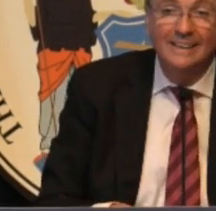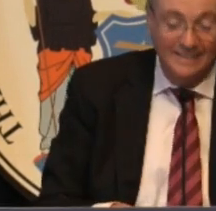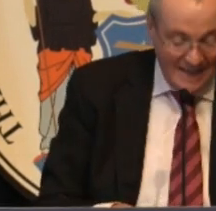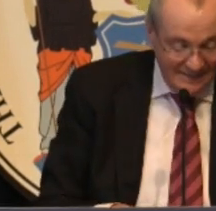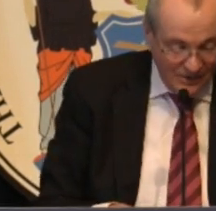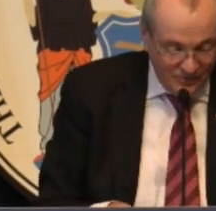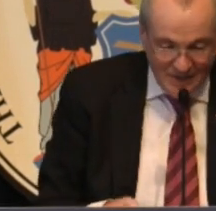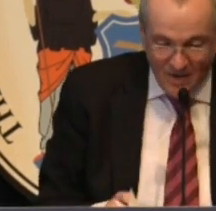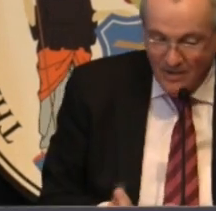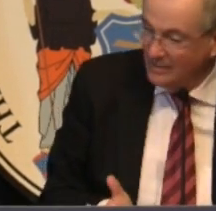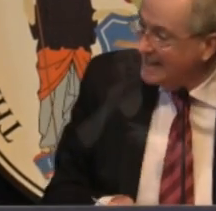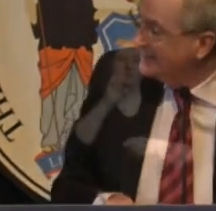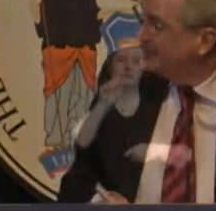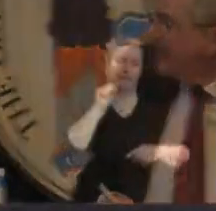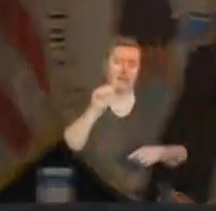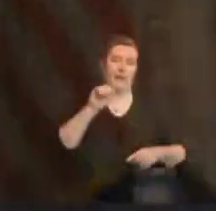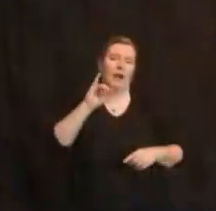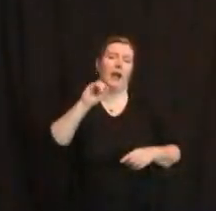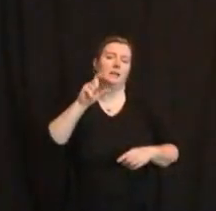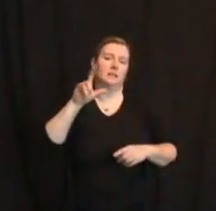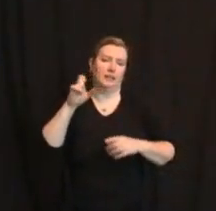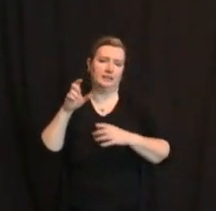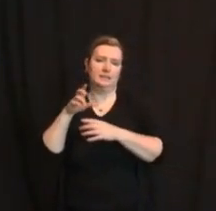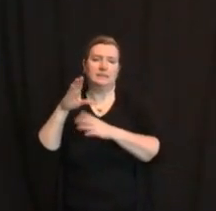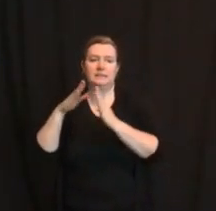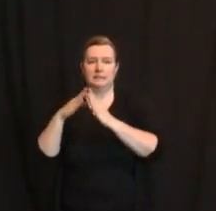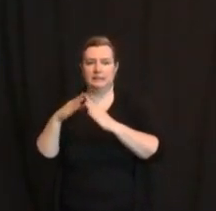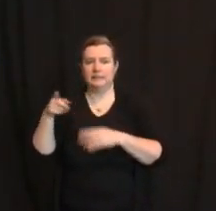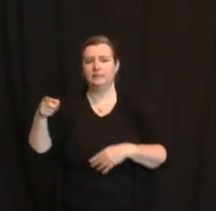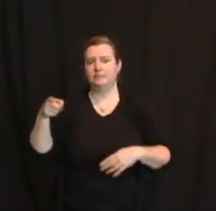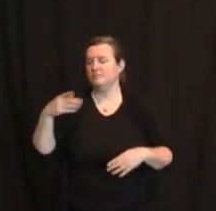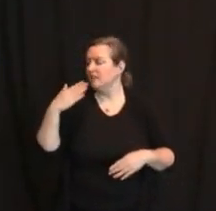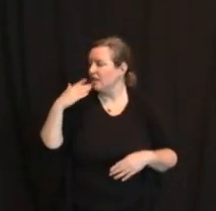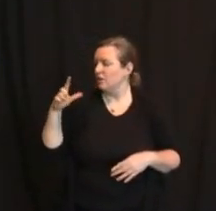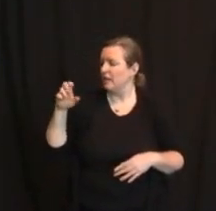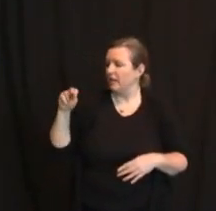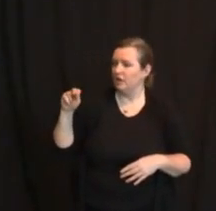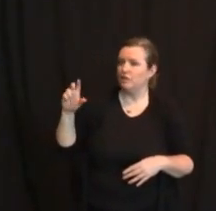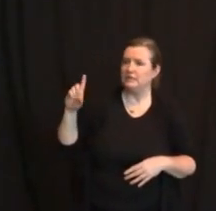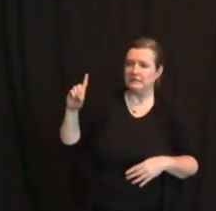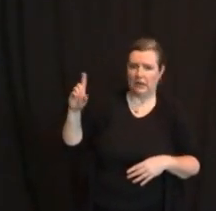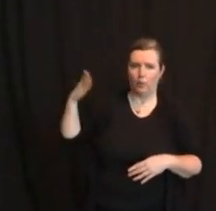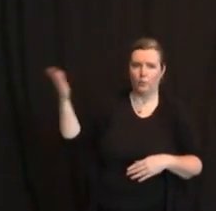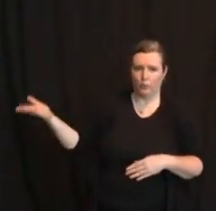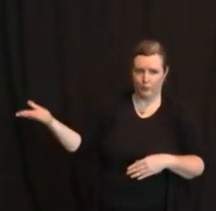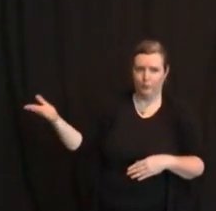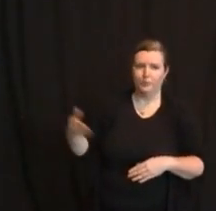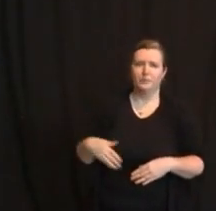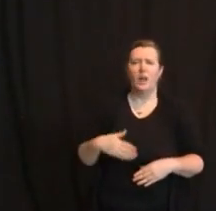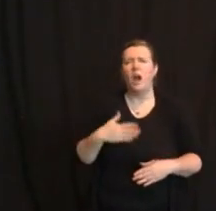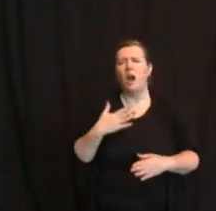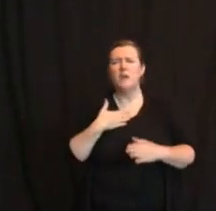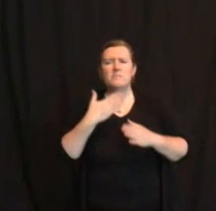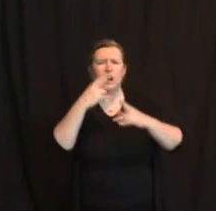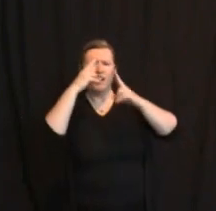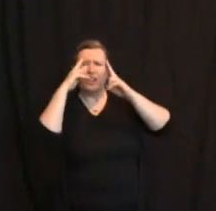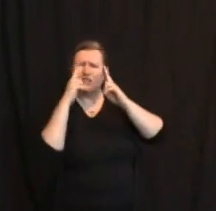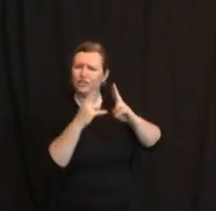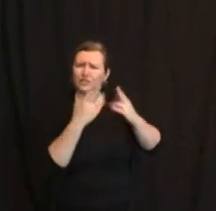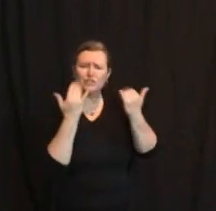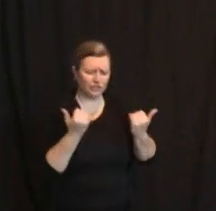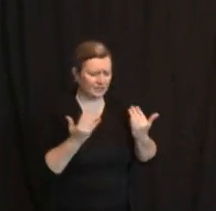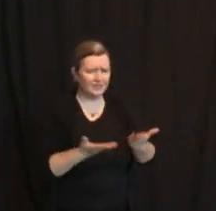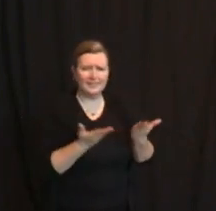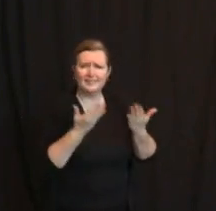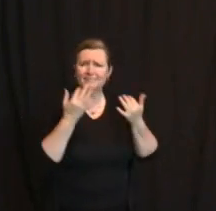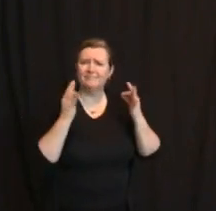welcome Len Desiderio. Len, thank you for being here. Governor, thank you. And it is my honor to be here. And